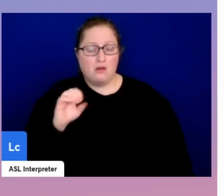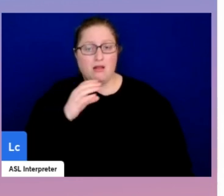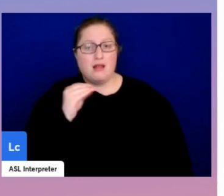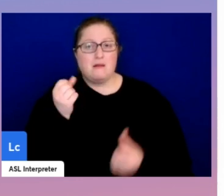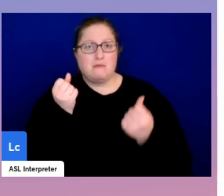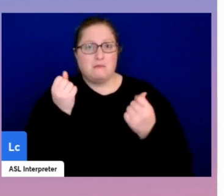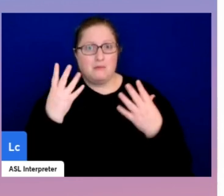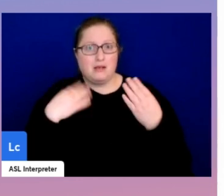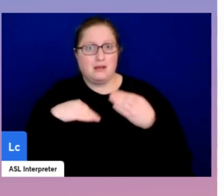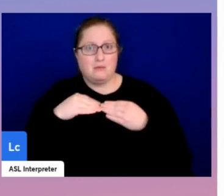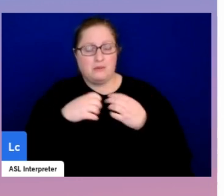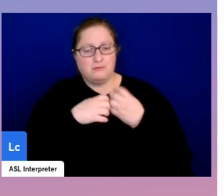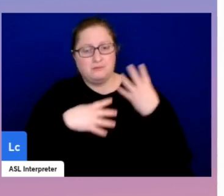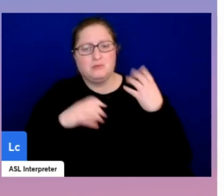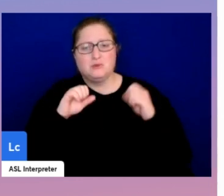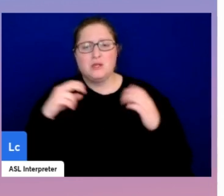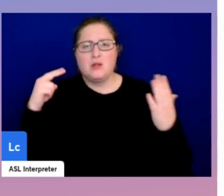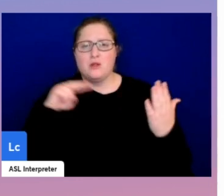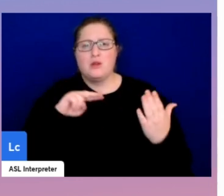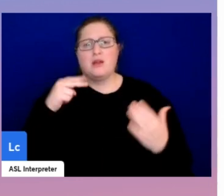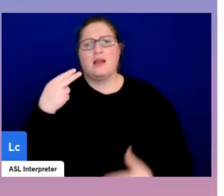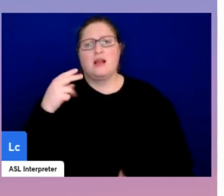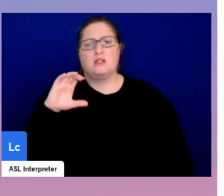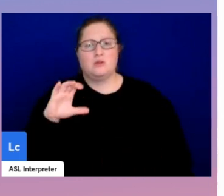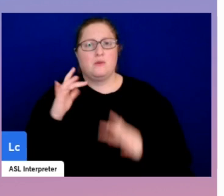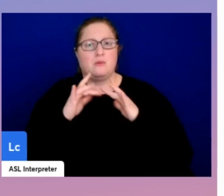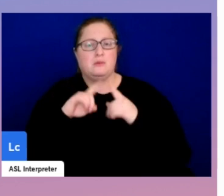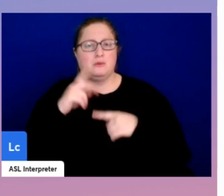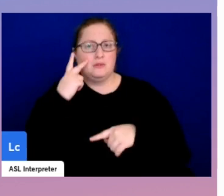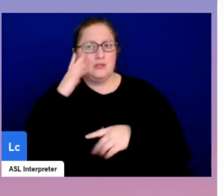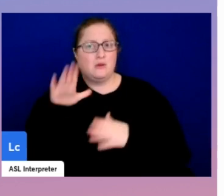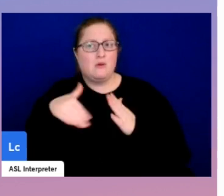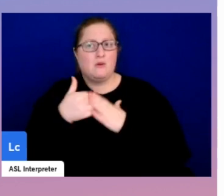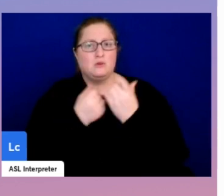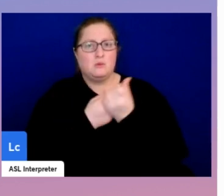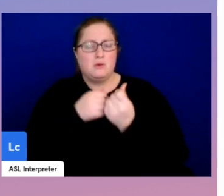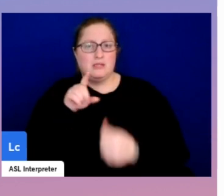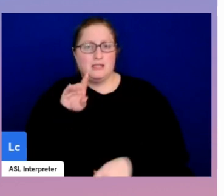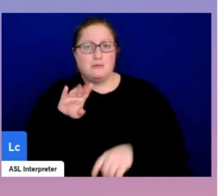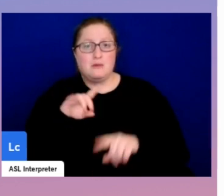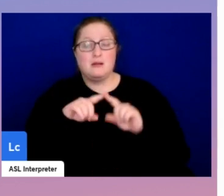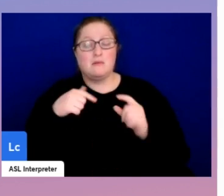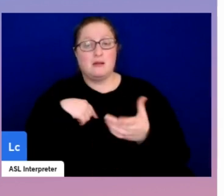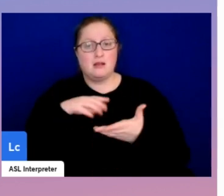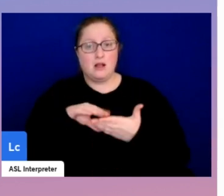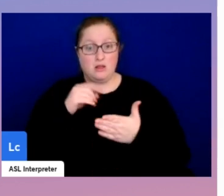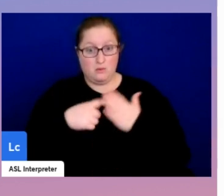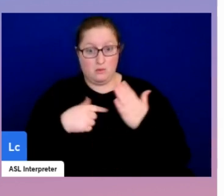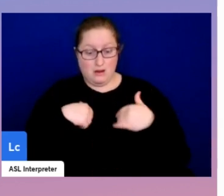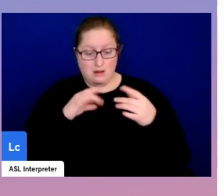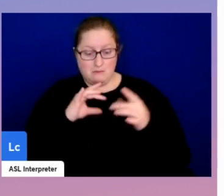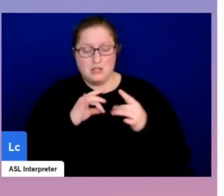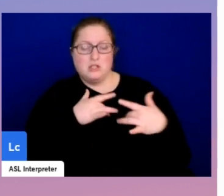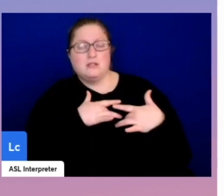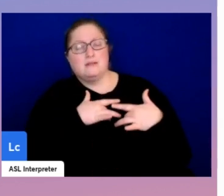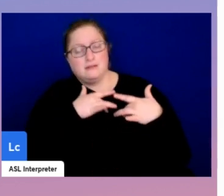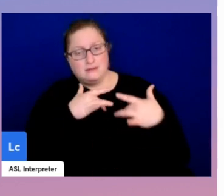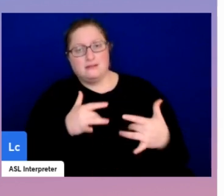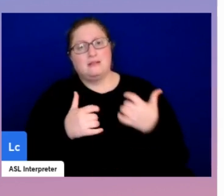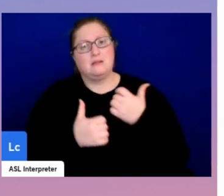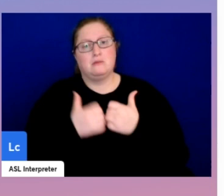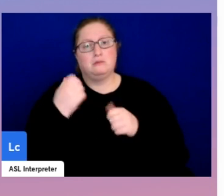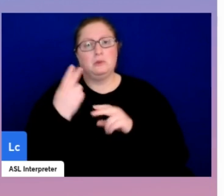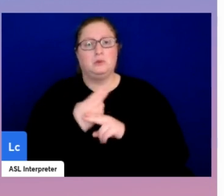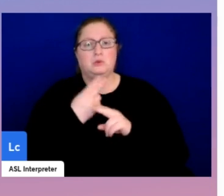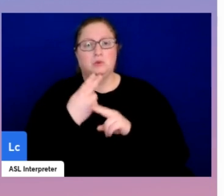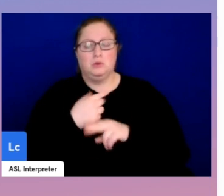more. You can check out the HashiCorp website to see all the supported databases. But I found that those ones I just mentioned tend to be the most use